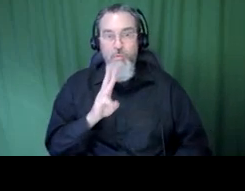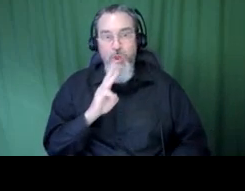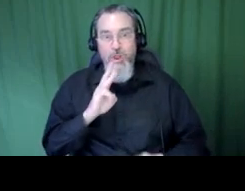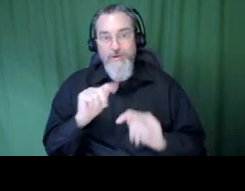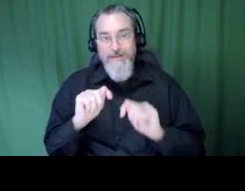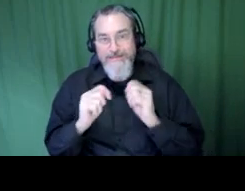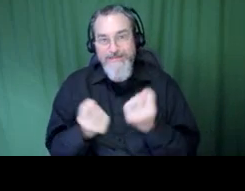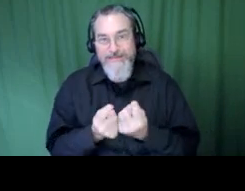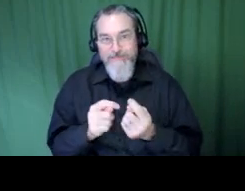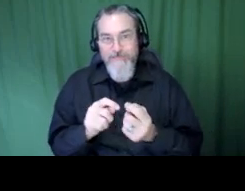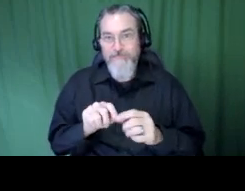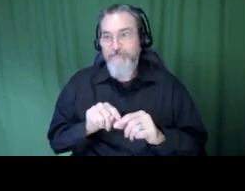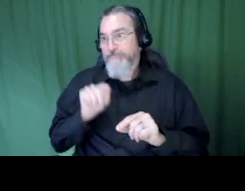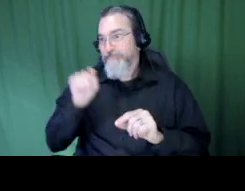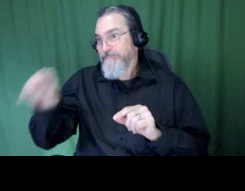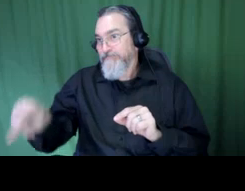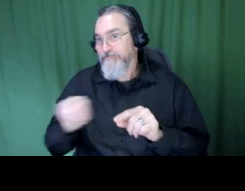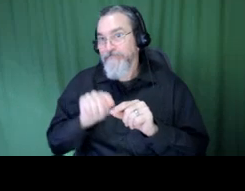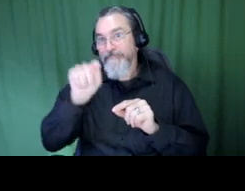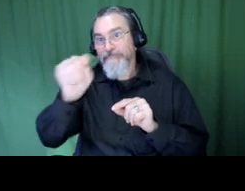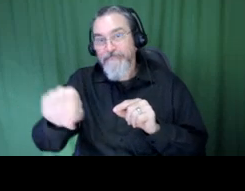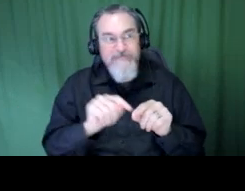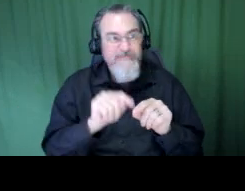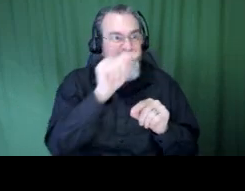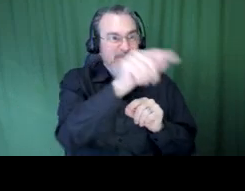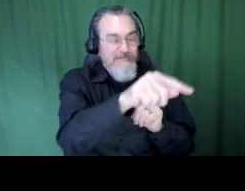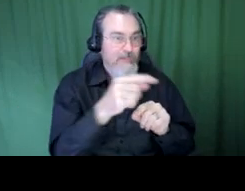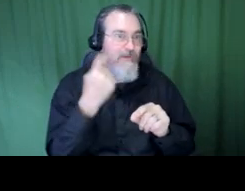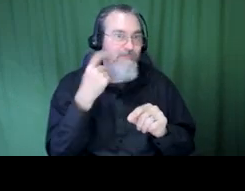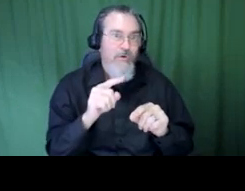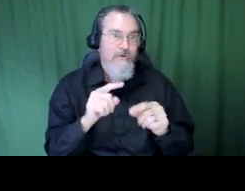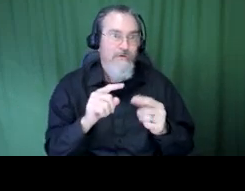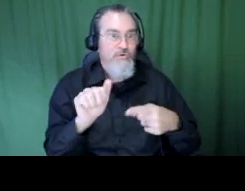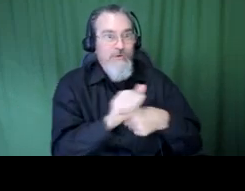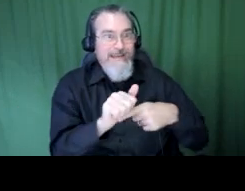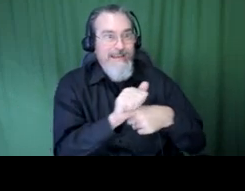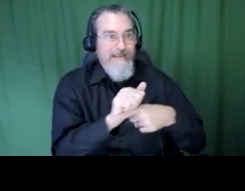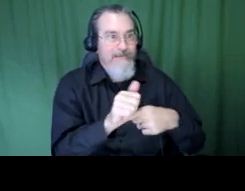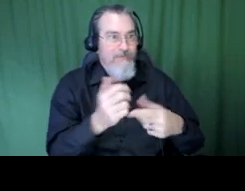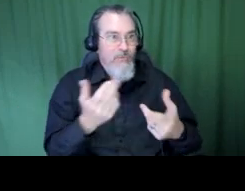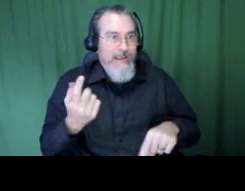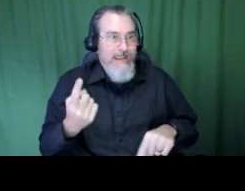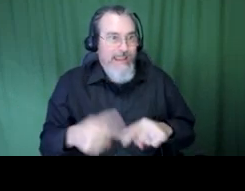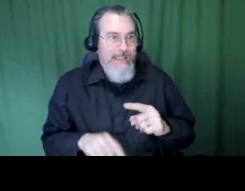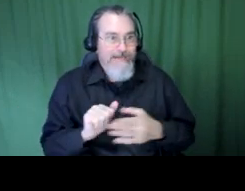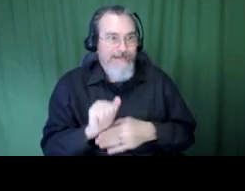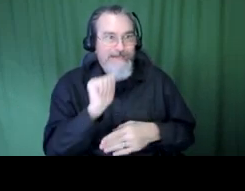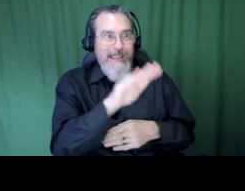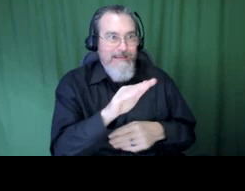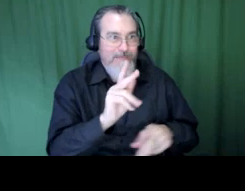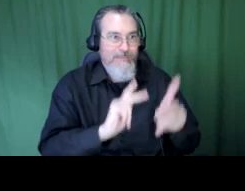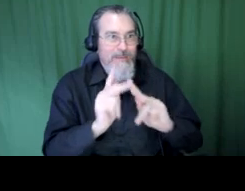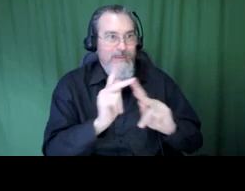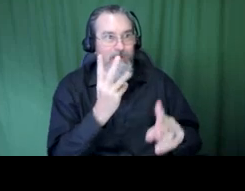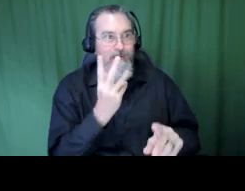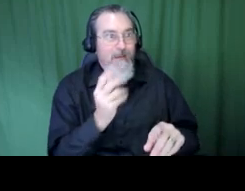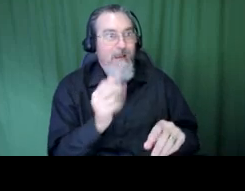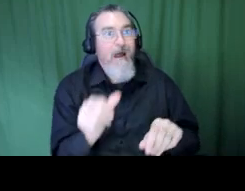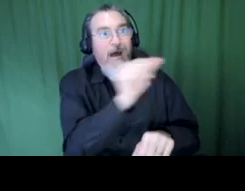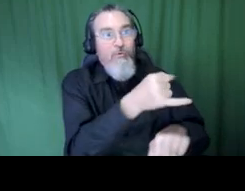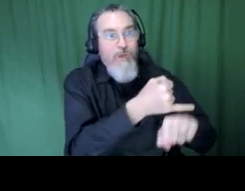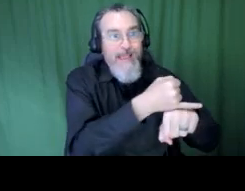2 to 4 weeks that they would need for the training, because then who's running the water? No one. It's a small place, you know?